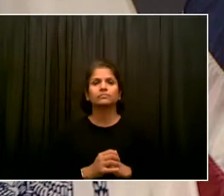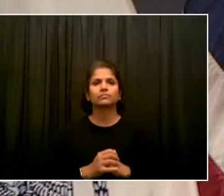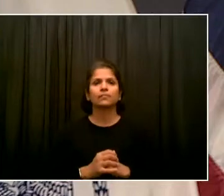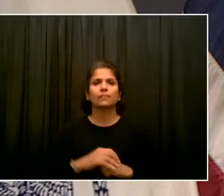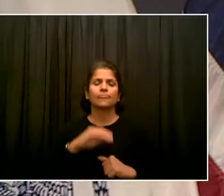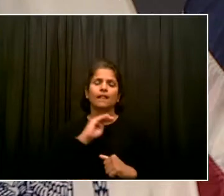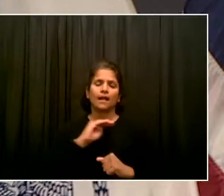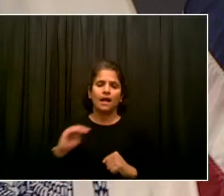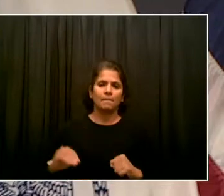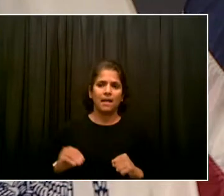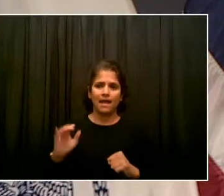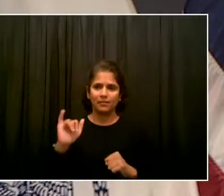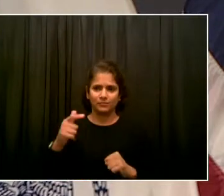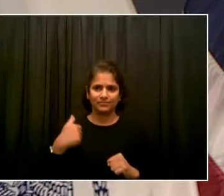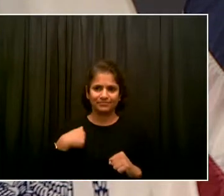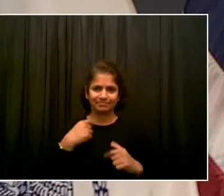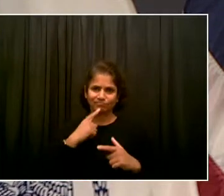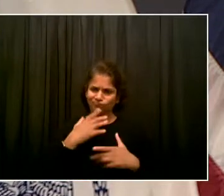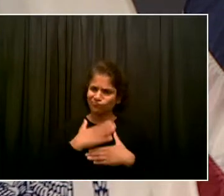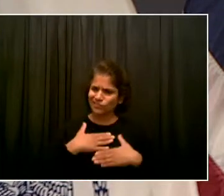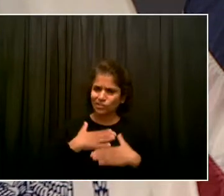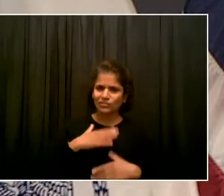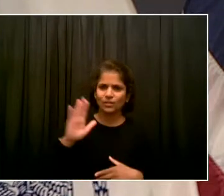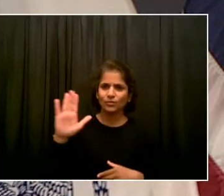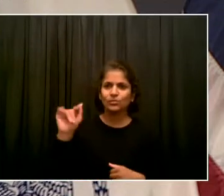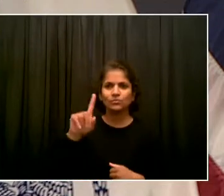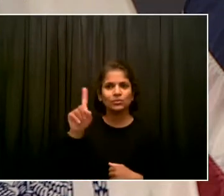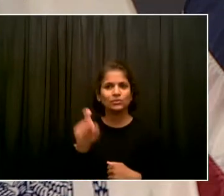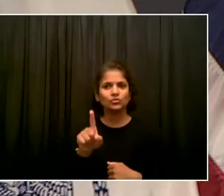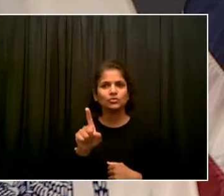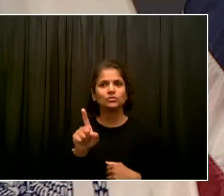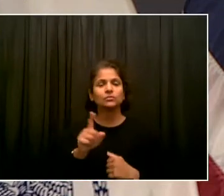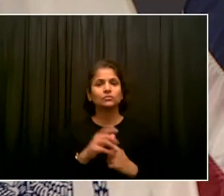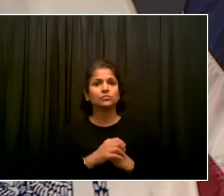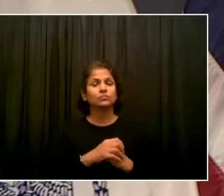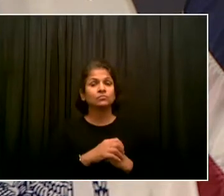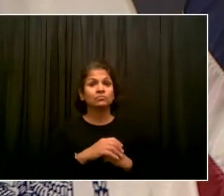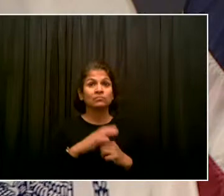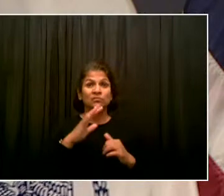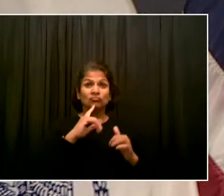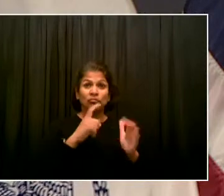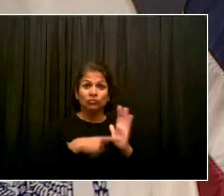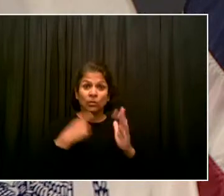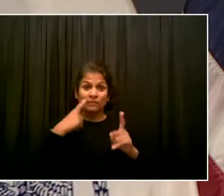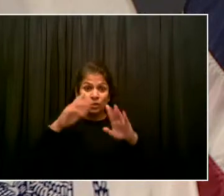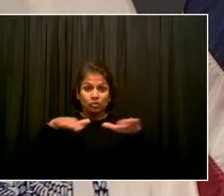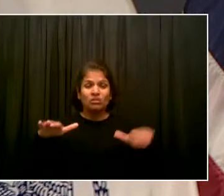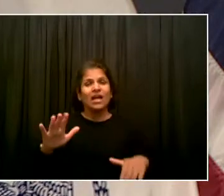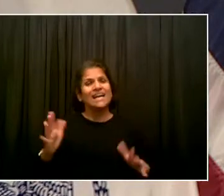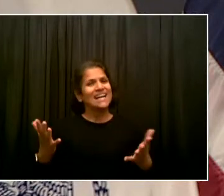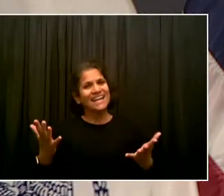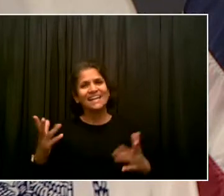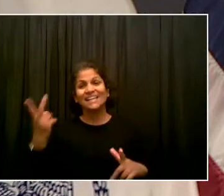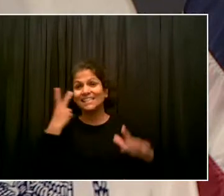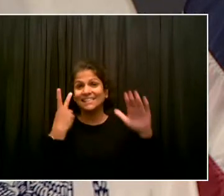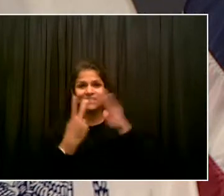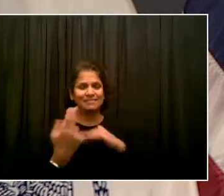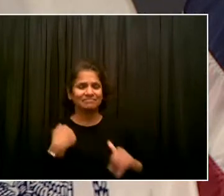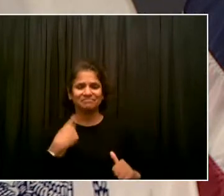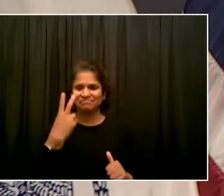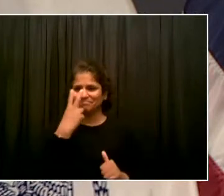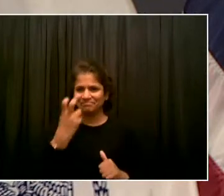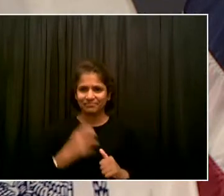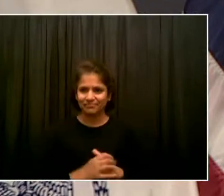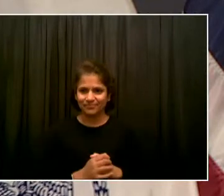that. James, I don't see it. Don't see it now, don't see it over the horizon. Again, I'll always look at